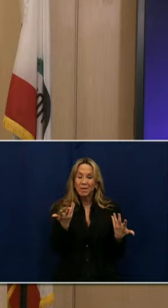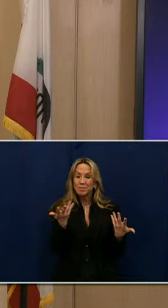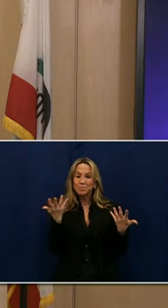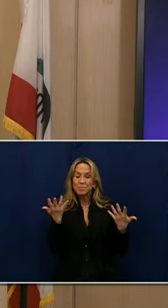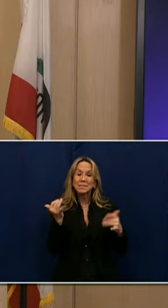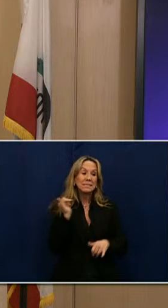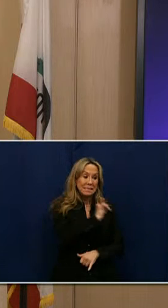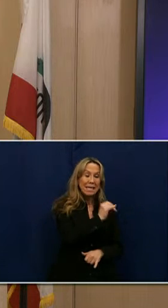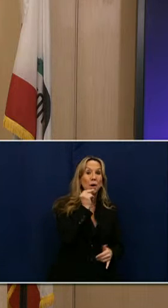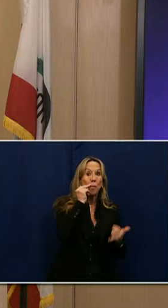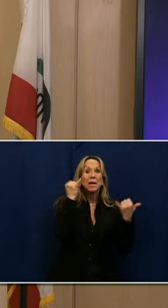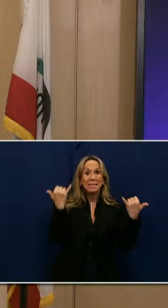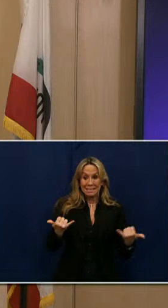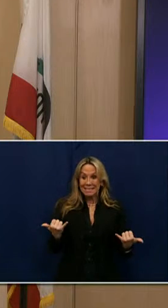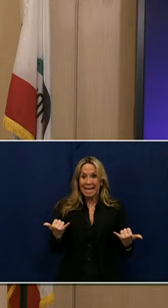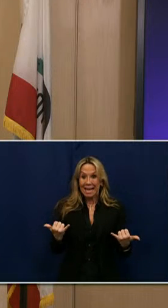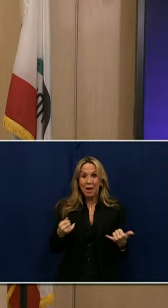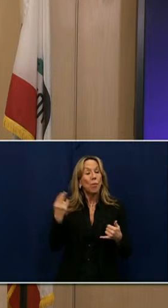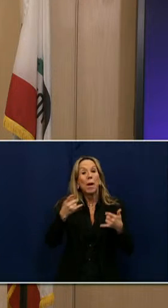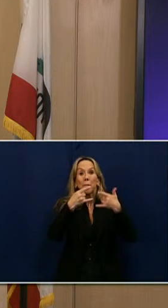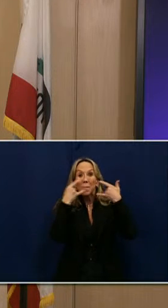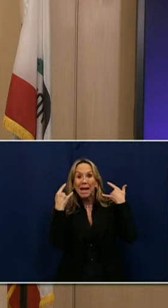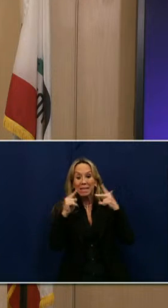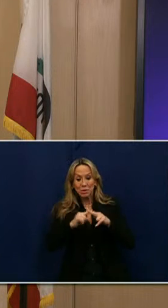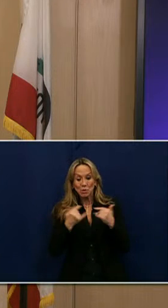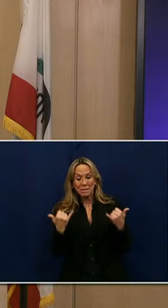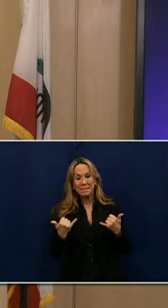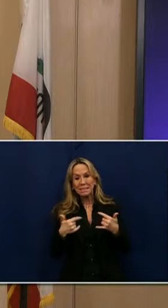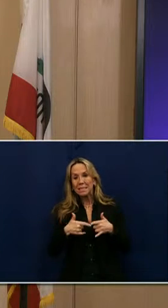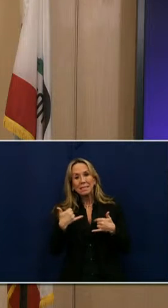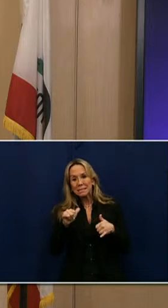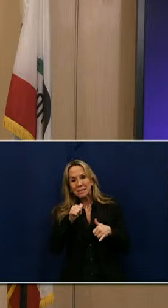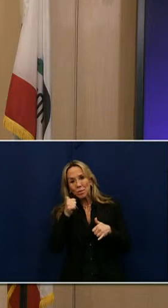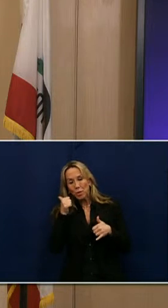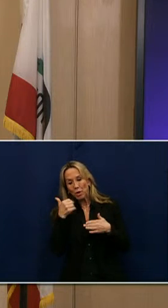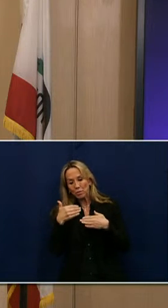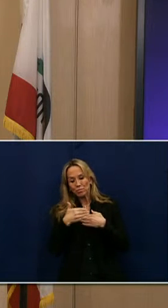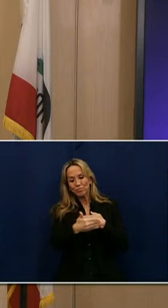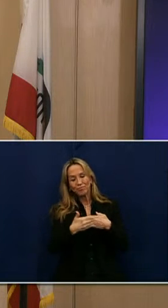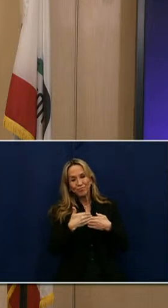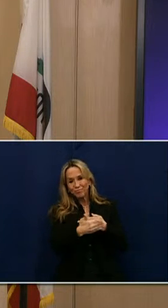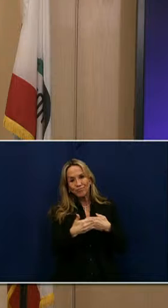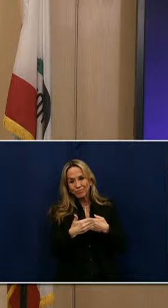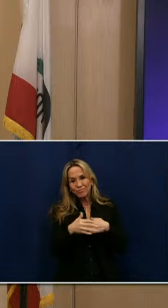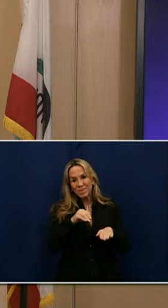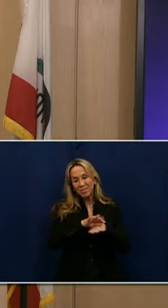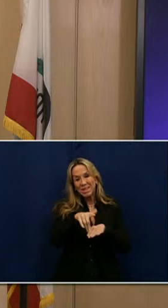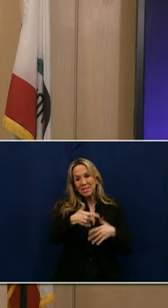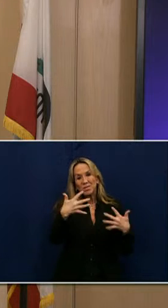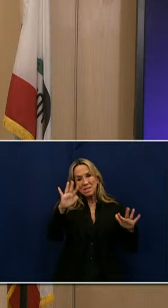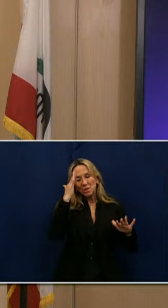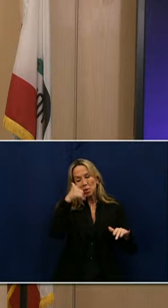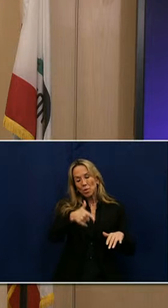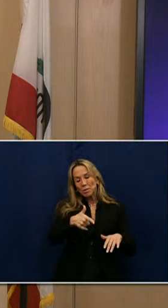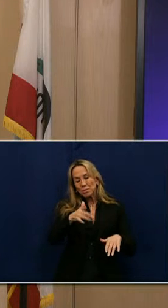home today and wear our masks, because of the 2 or 3 week lag time in